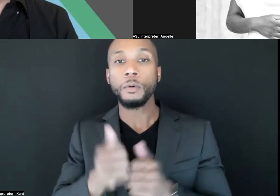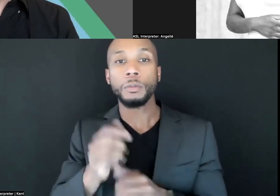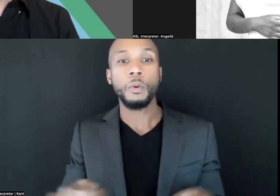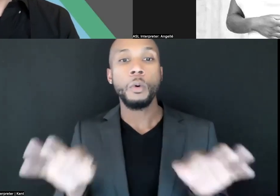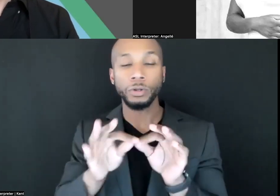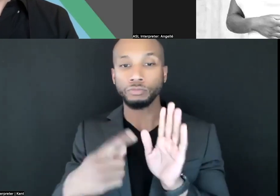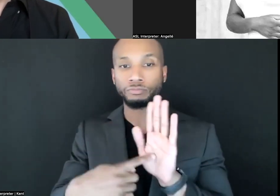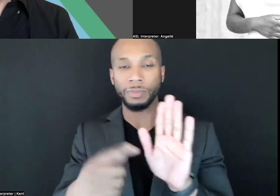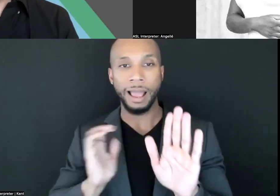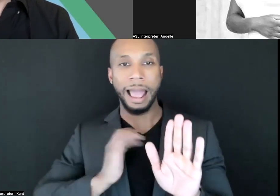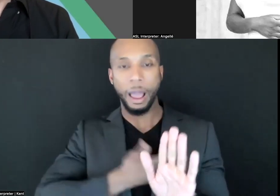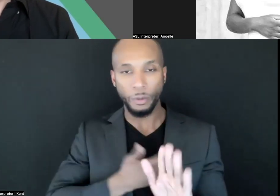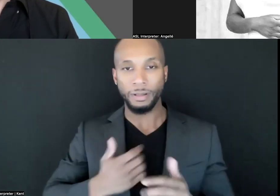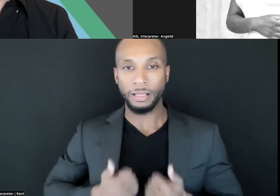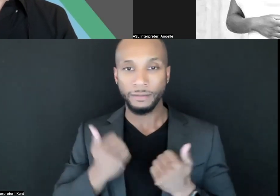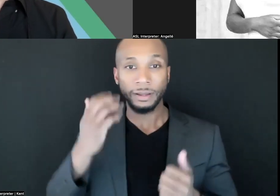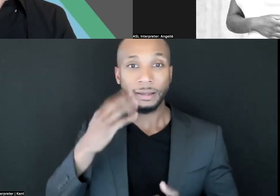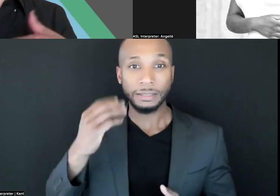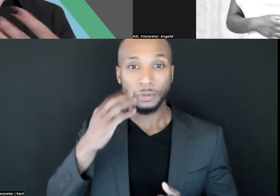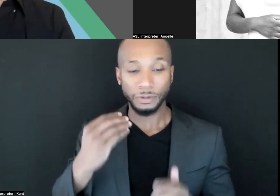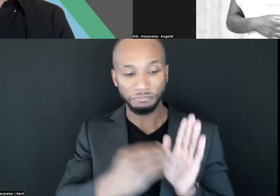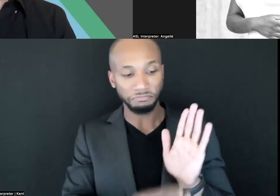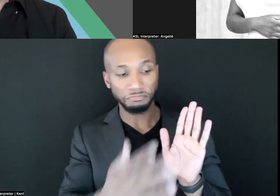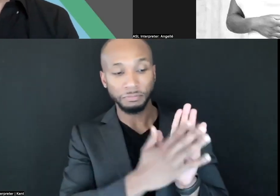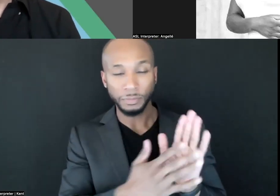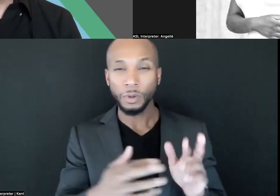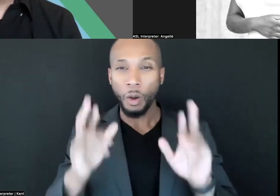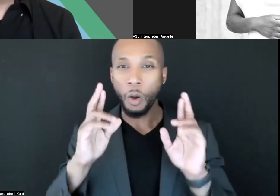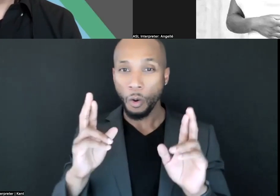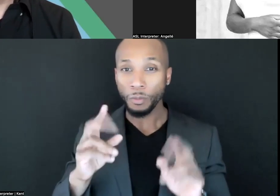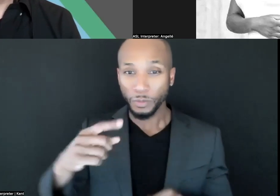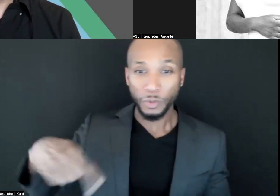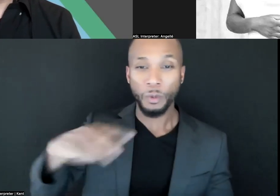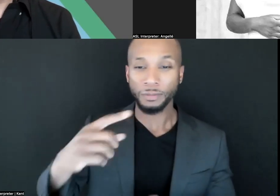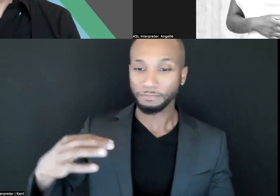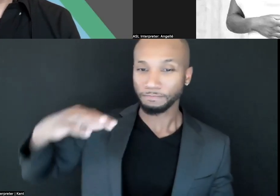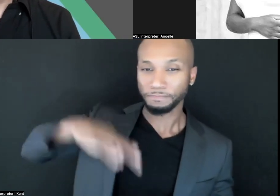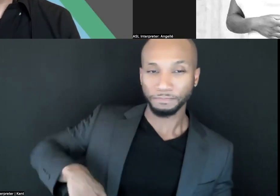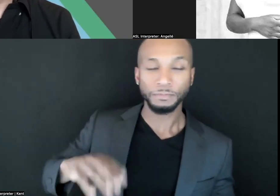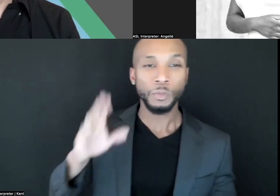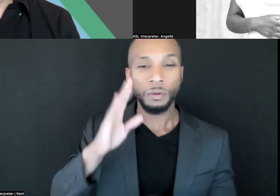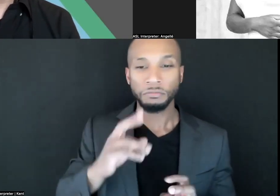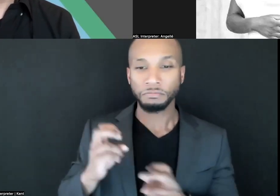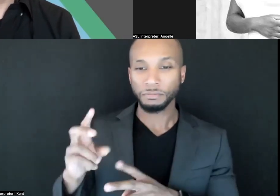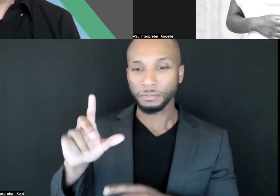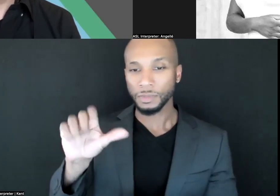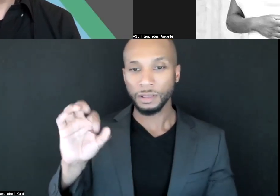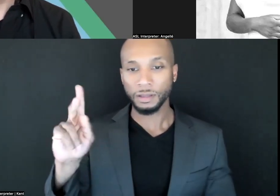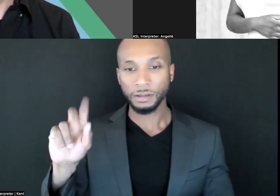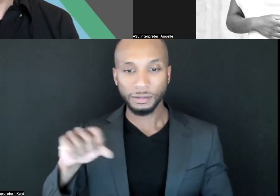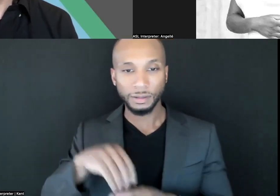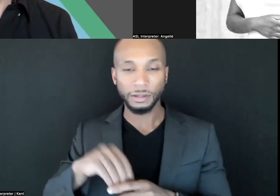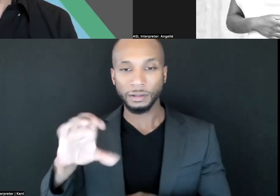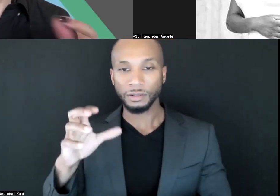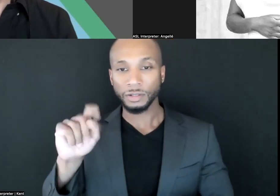experiences. So I hope that you find it useful. The links will be put in the chat. Again, I will share